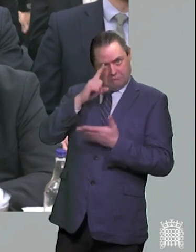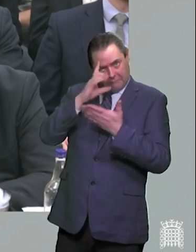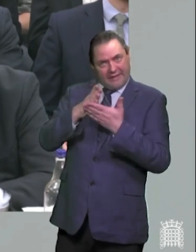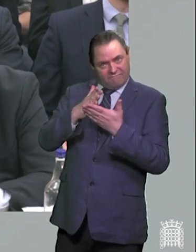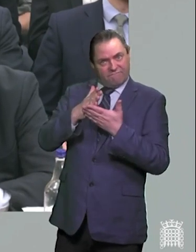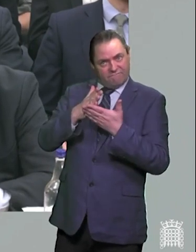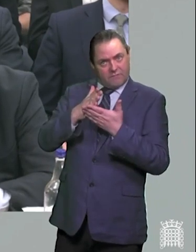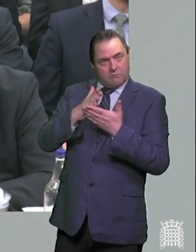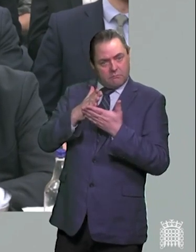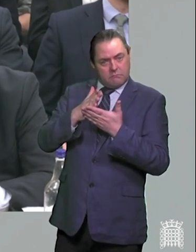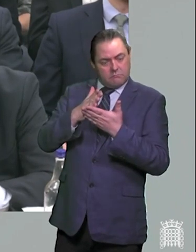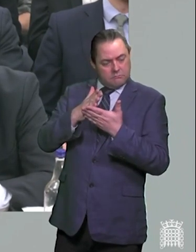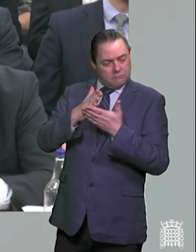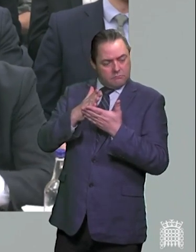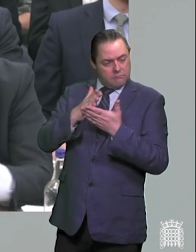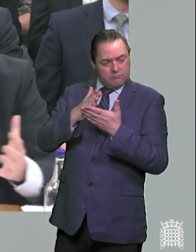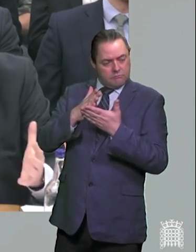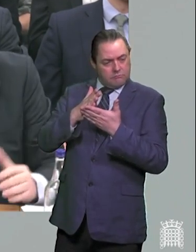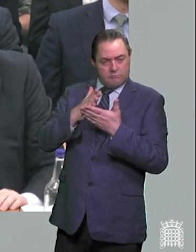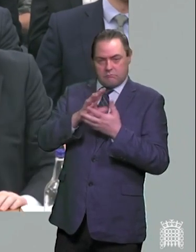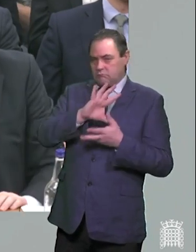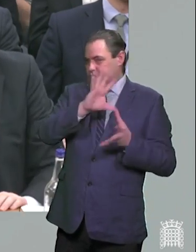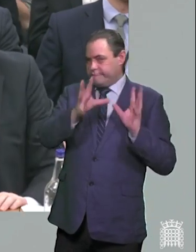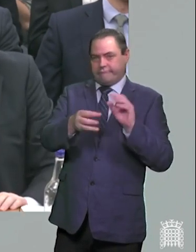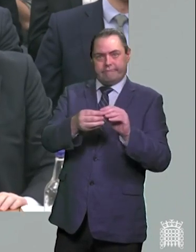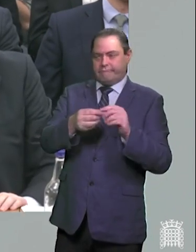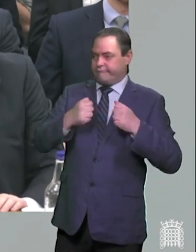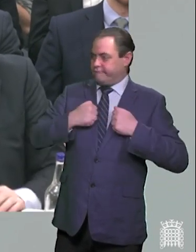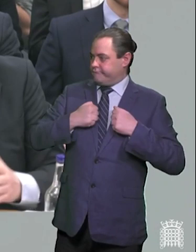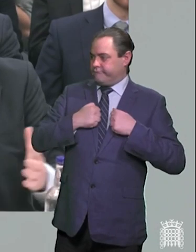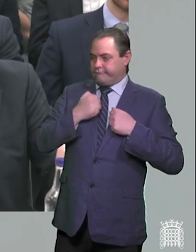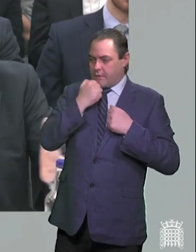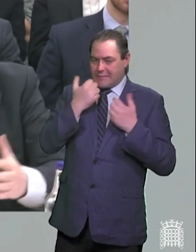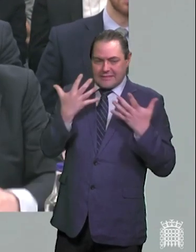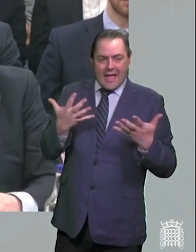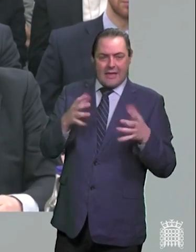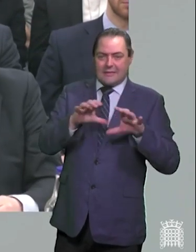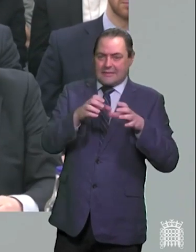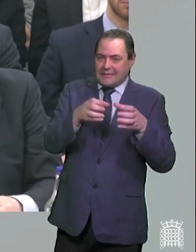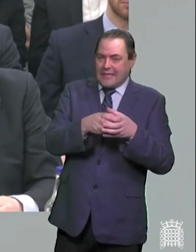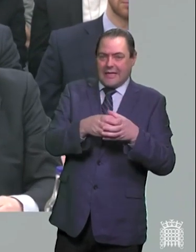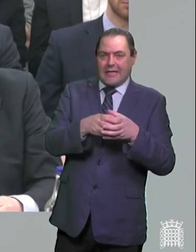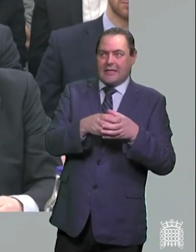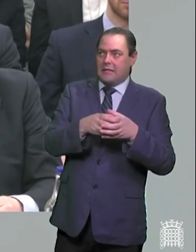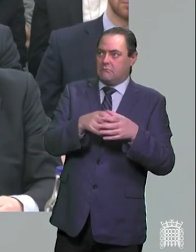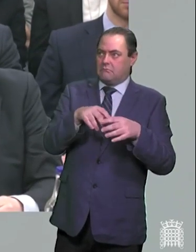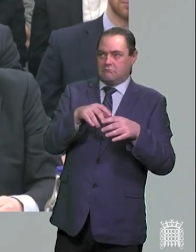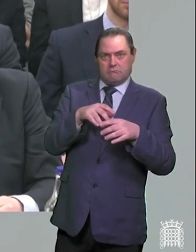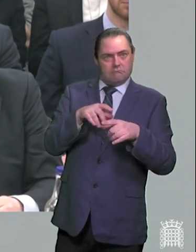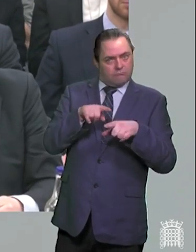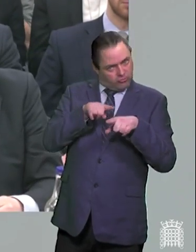then that the whole of the number 10 team were doing a huge amount to follow the